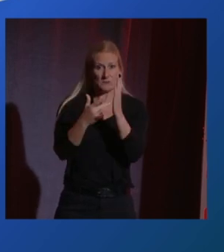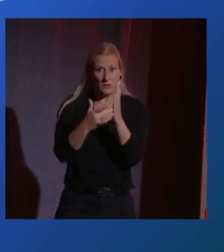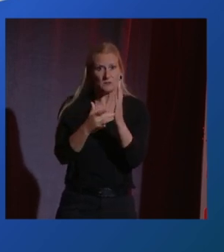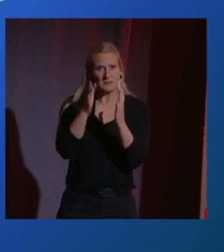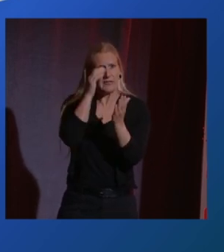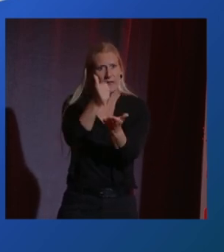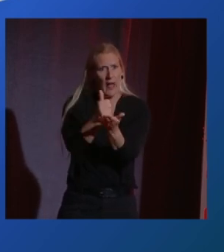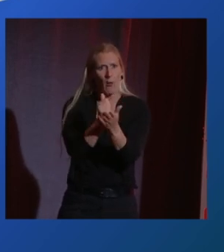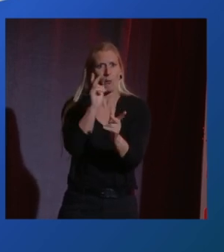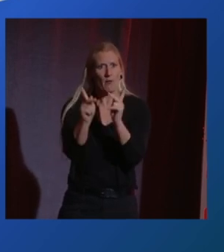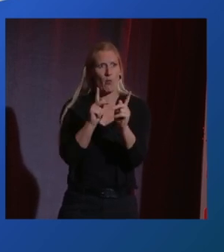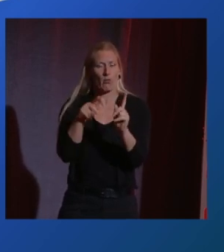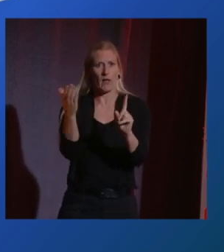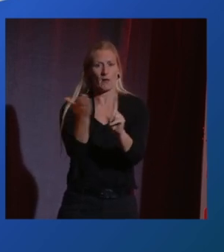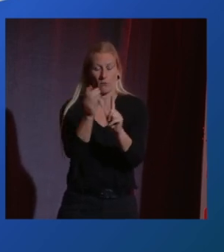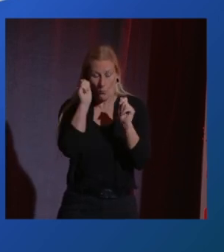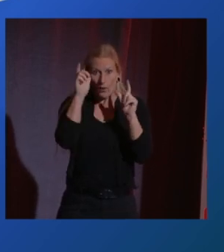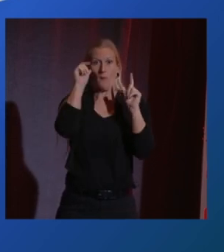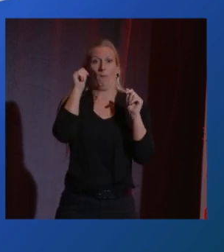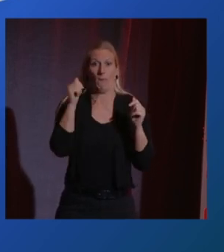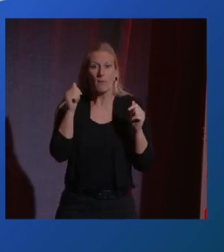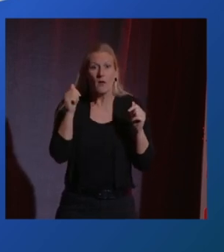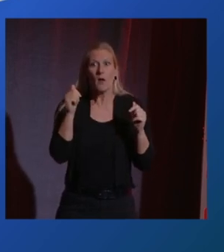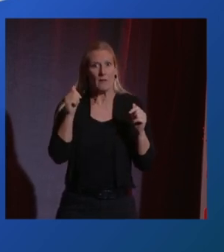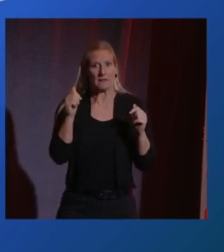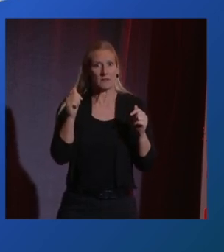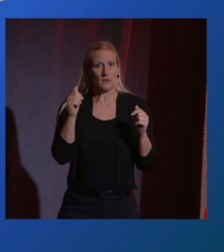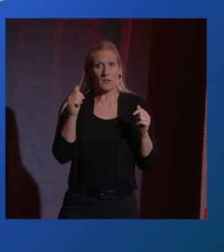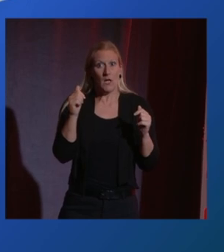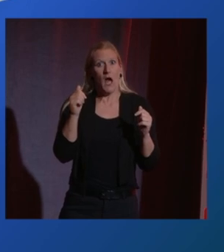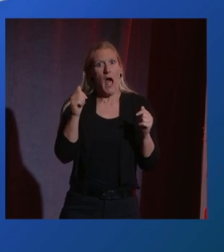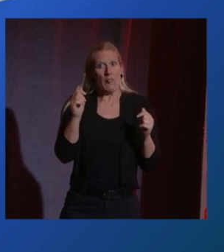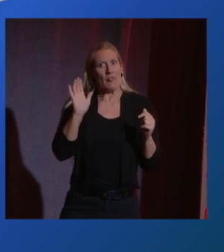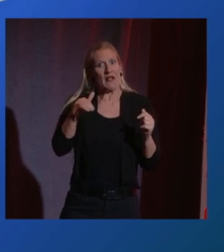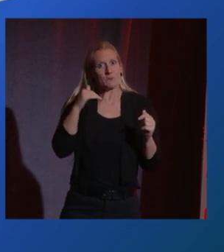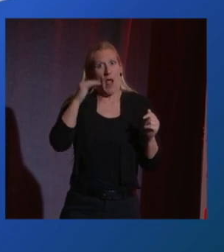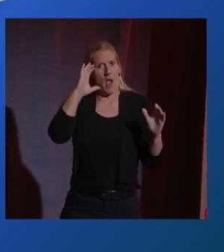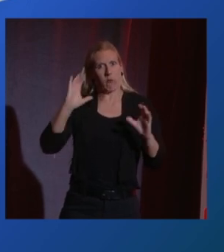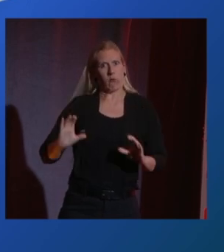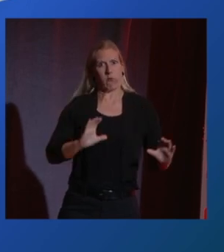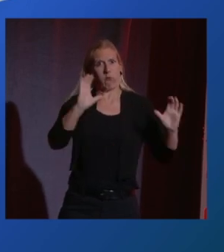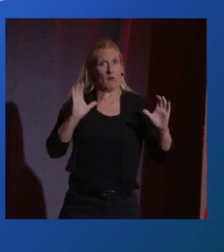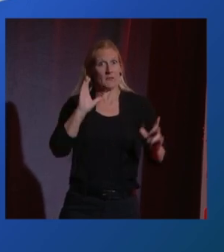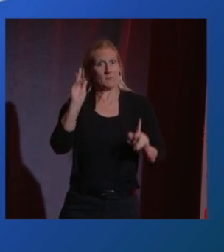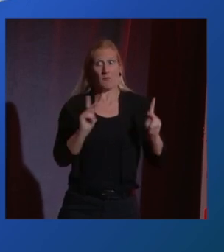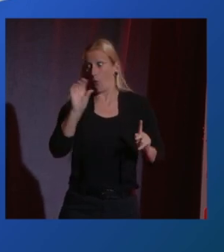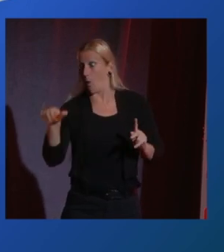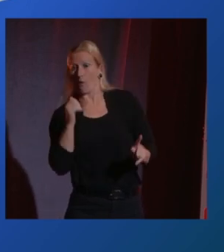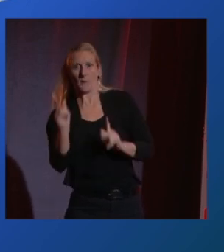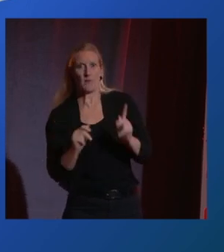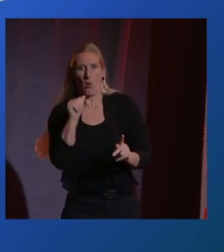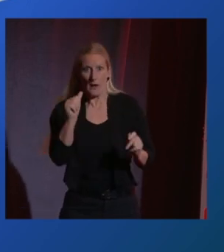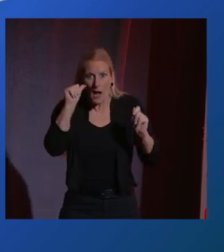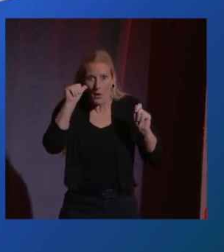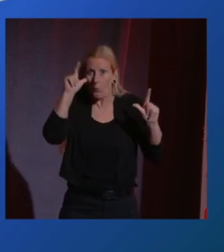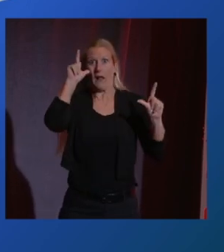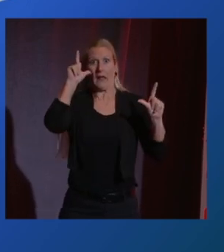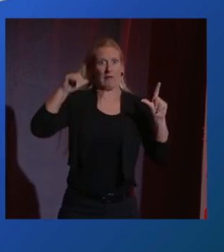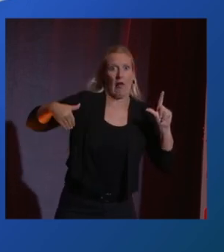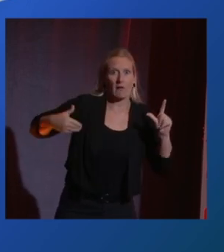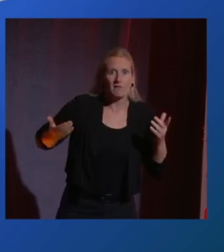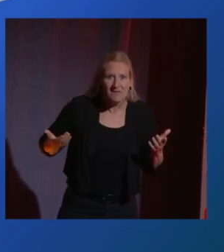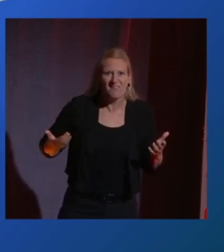collaboration and move but that's what keeps me up a wake at night I'm sure the admiral has exactly the same